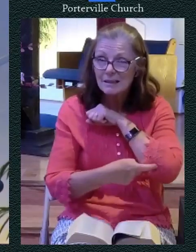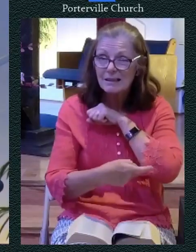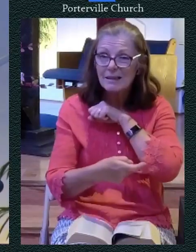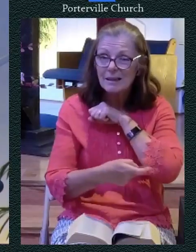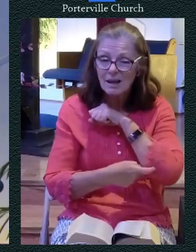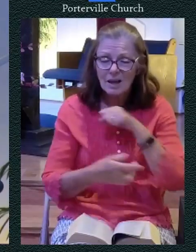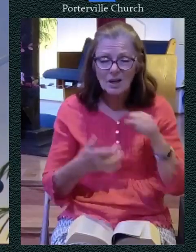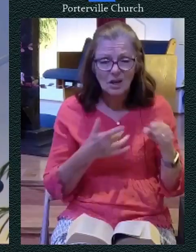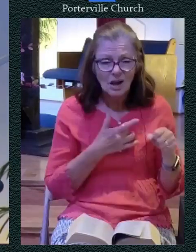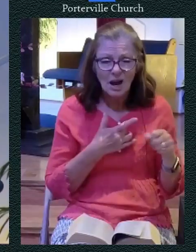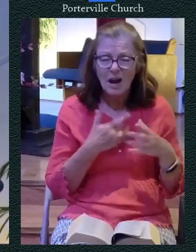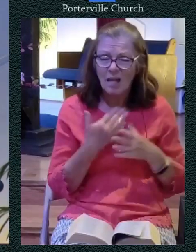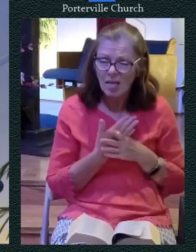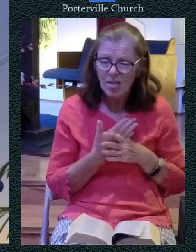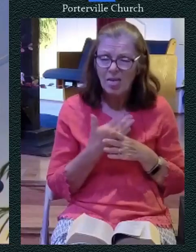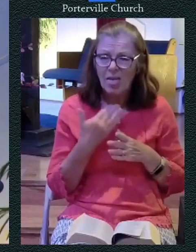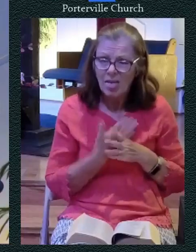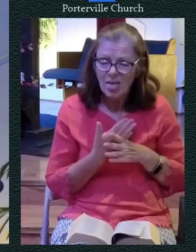you, and